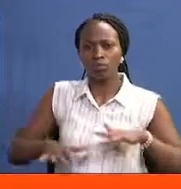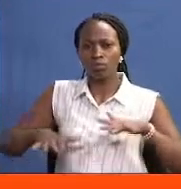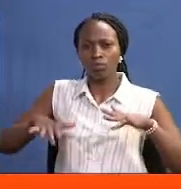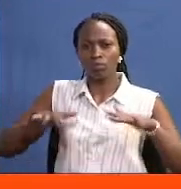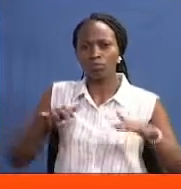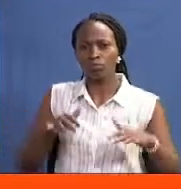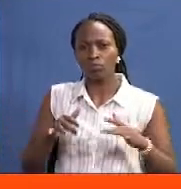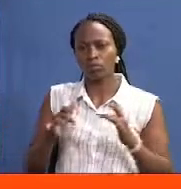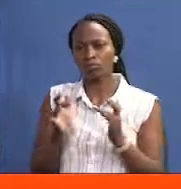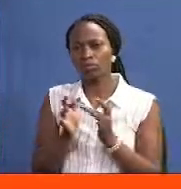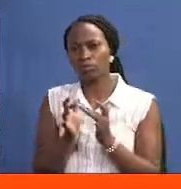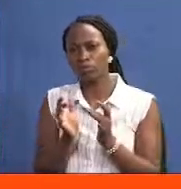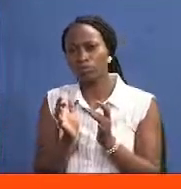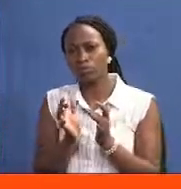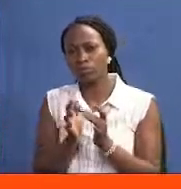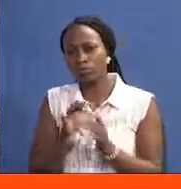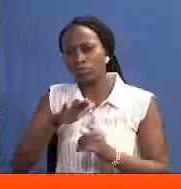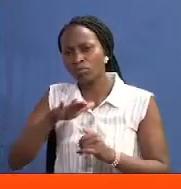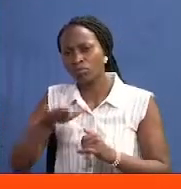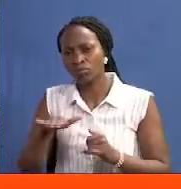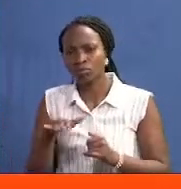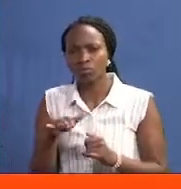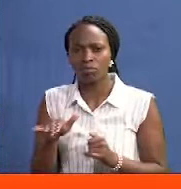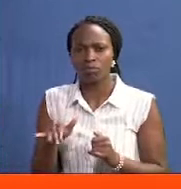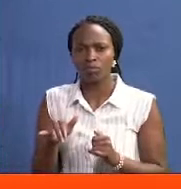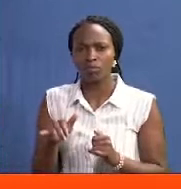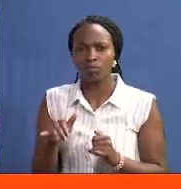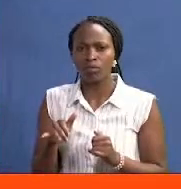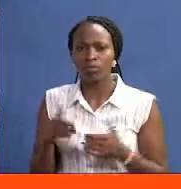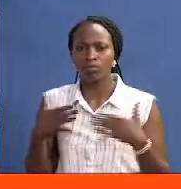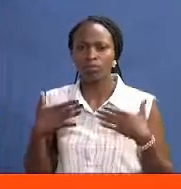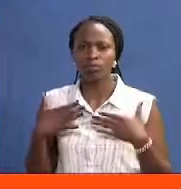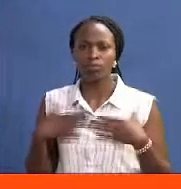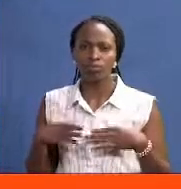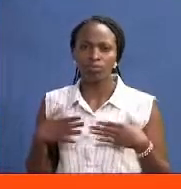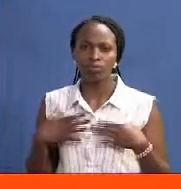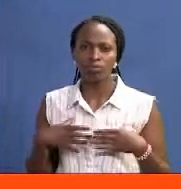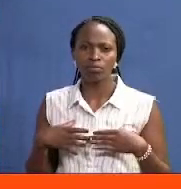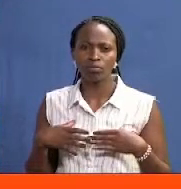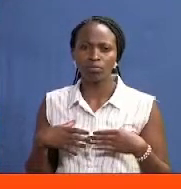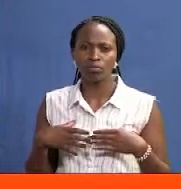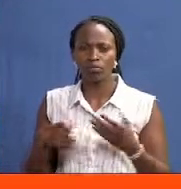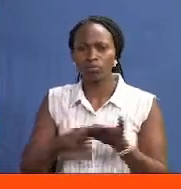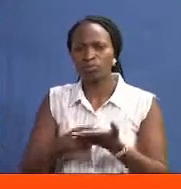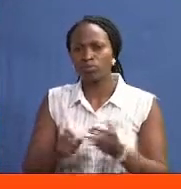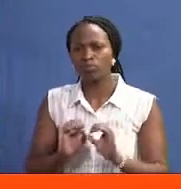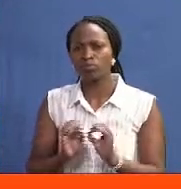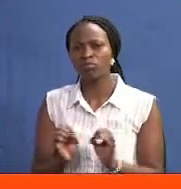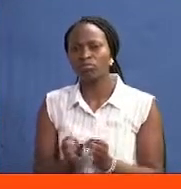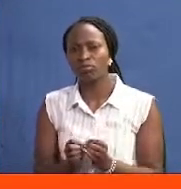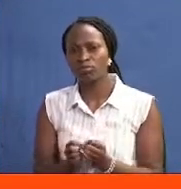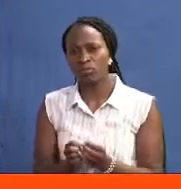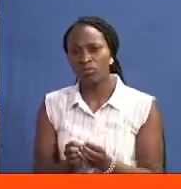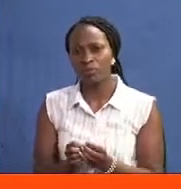of social media platforms. Mm-hmm. With people who are not professionally trained to communicate to the masses. And